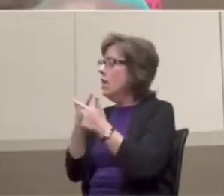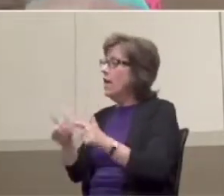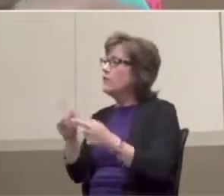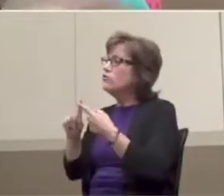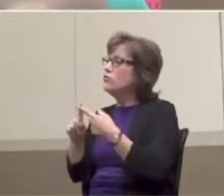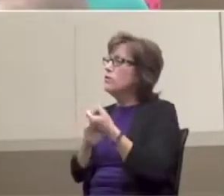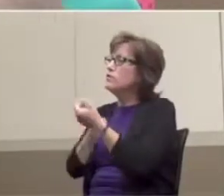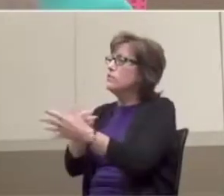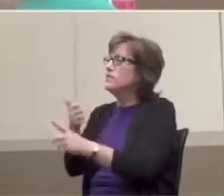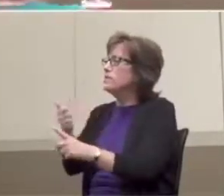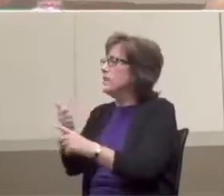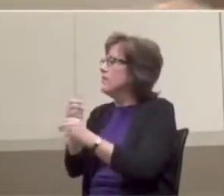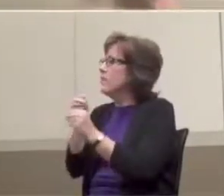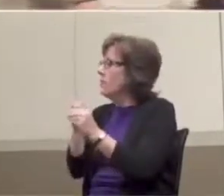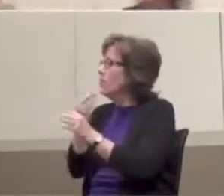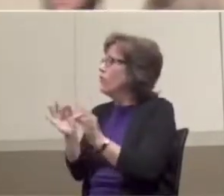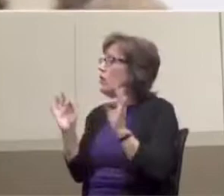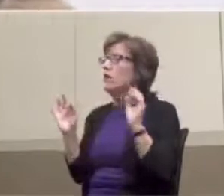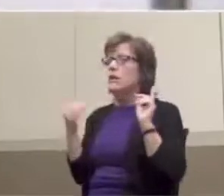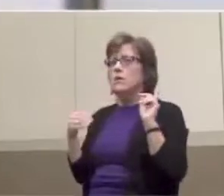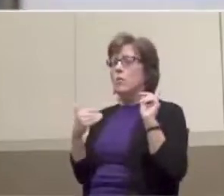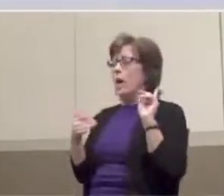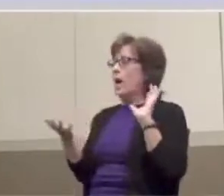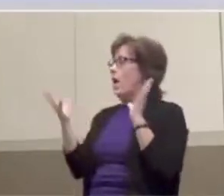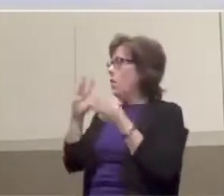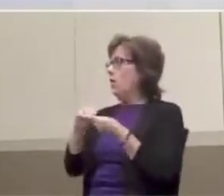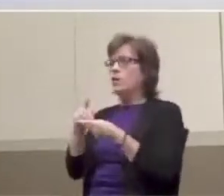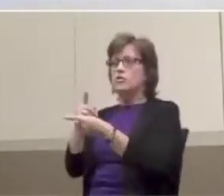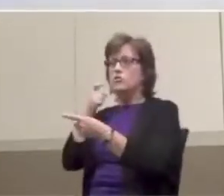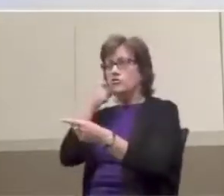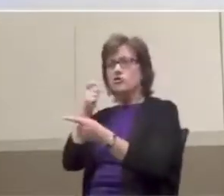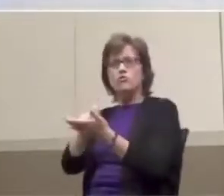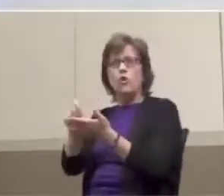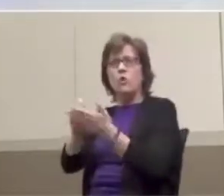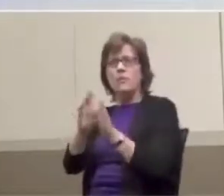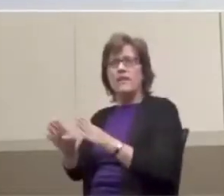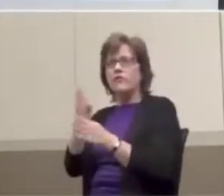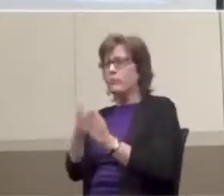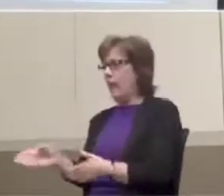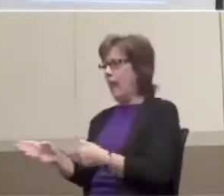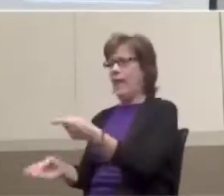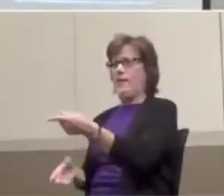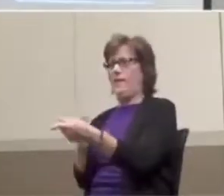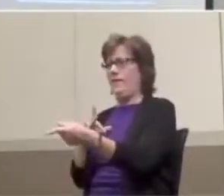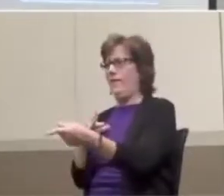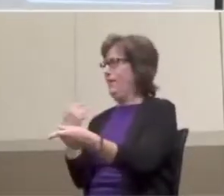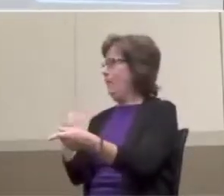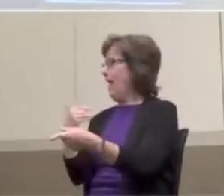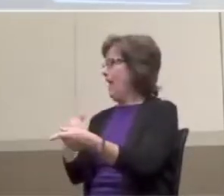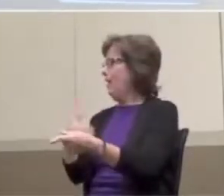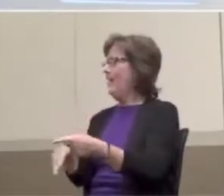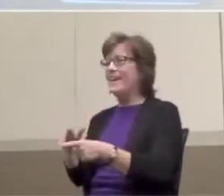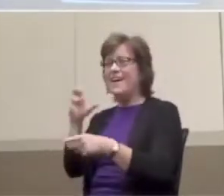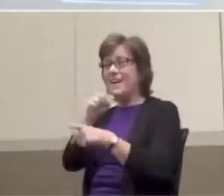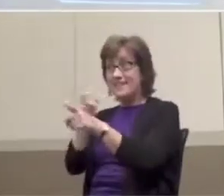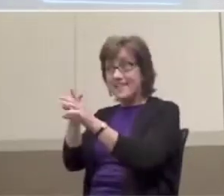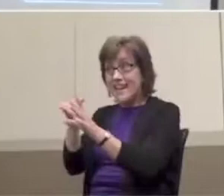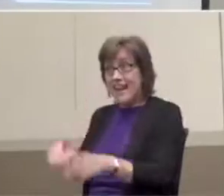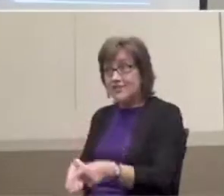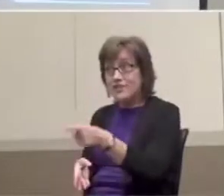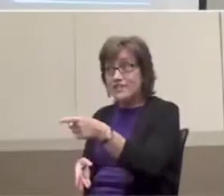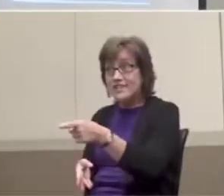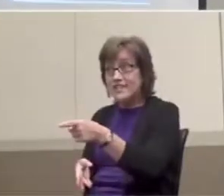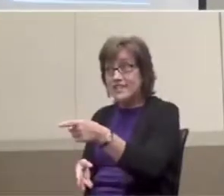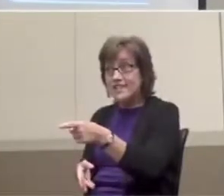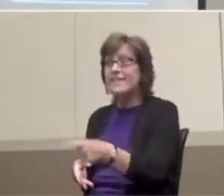freely. Fantastic. It's very comprehensive. You just wrote like a behavior plan. That's awesome. I guess psychologist, maybe?